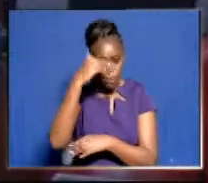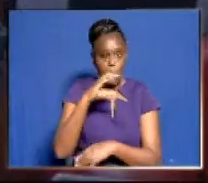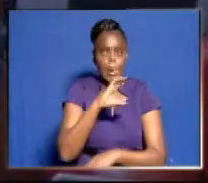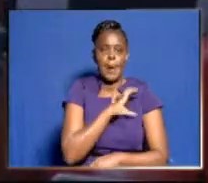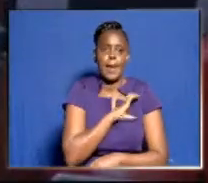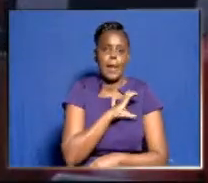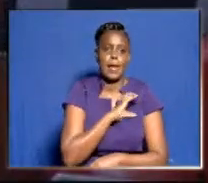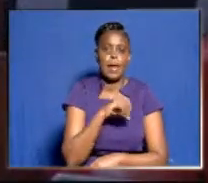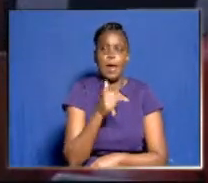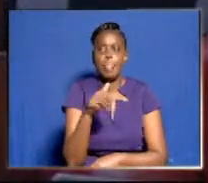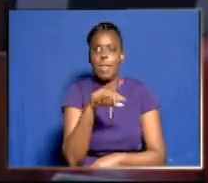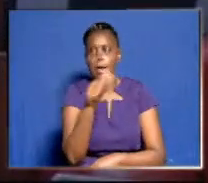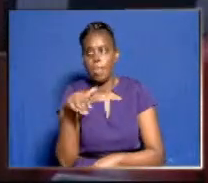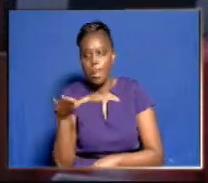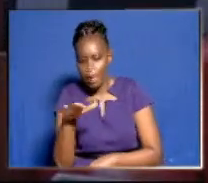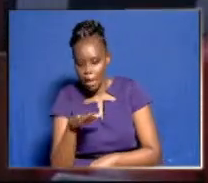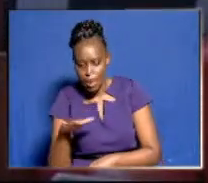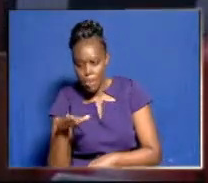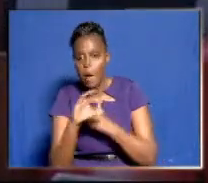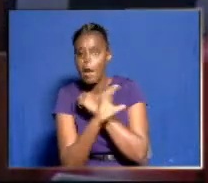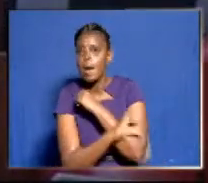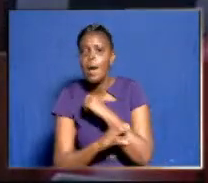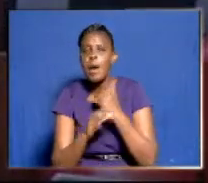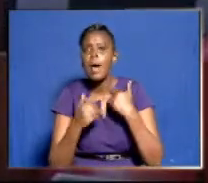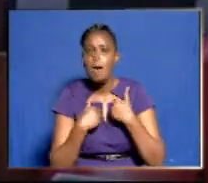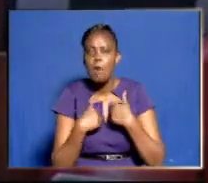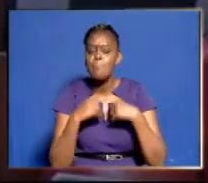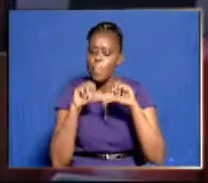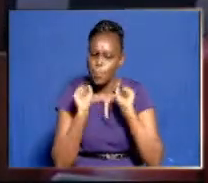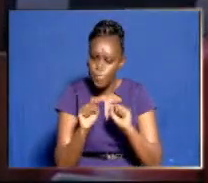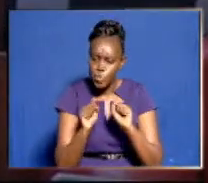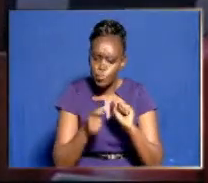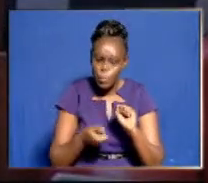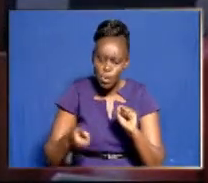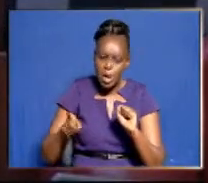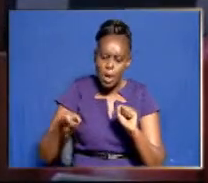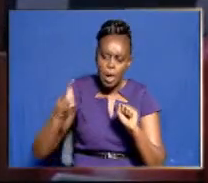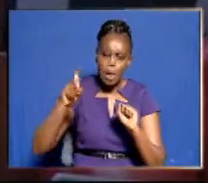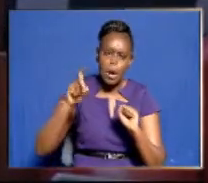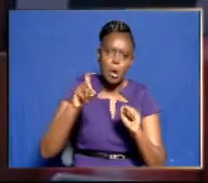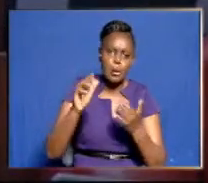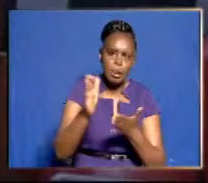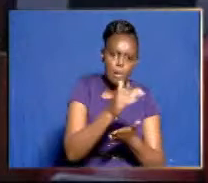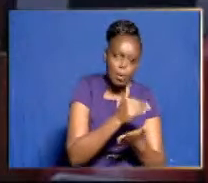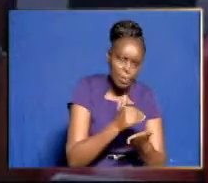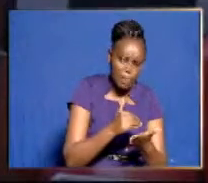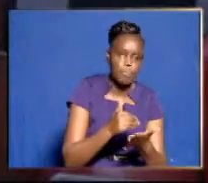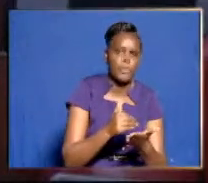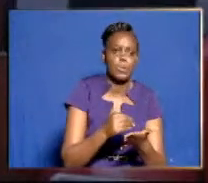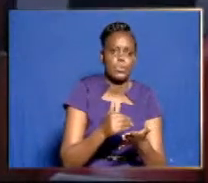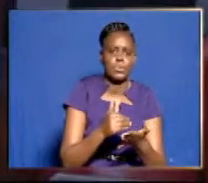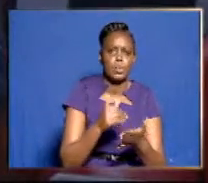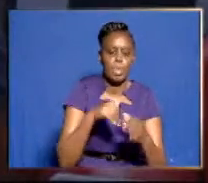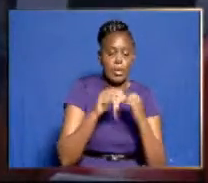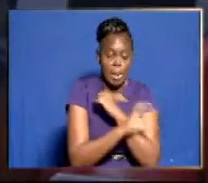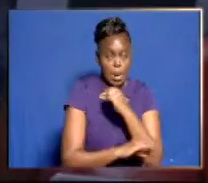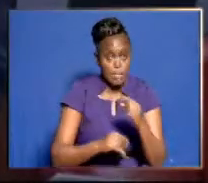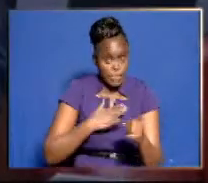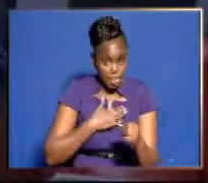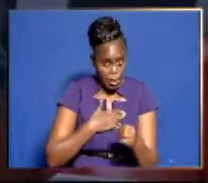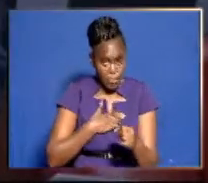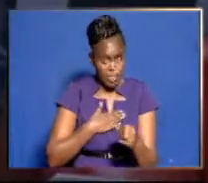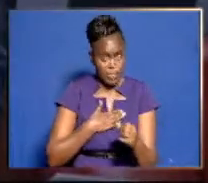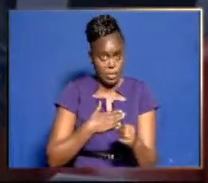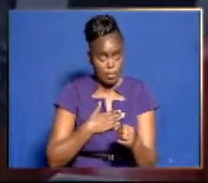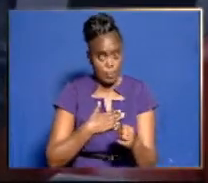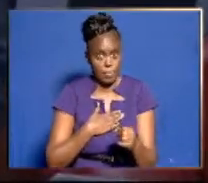and others, they have the potential to increase revenue remittance in this country